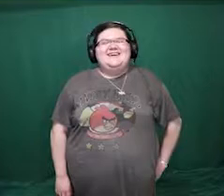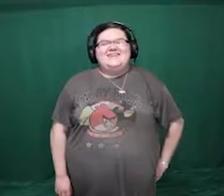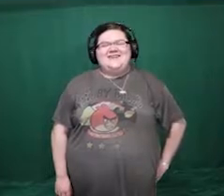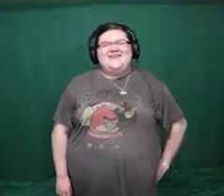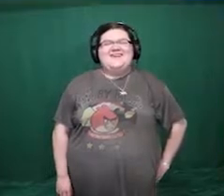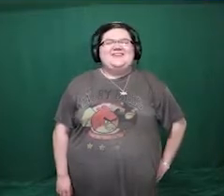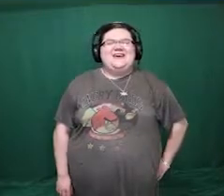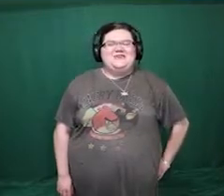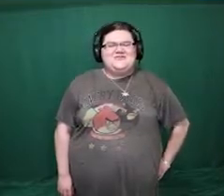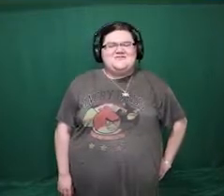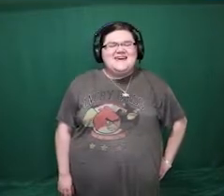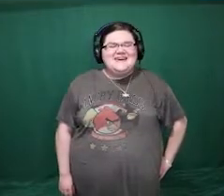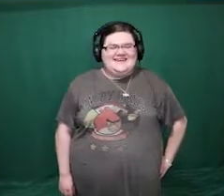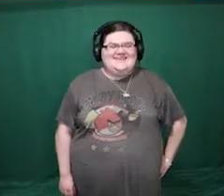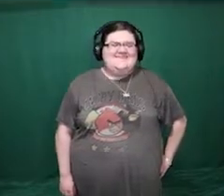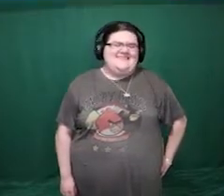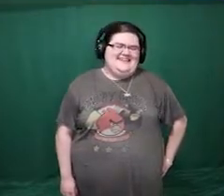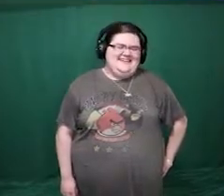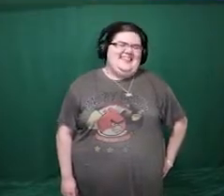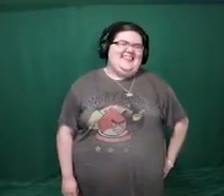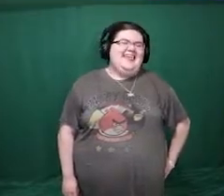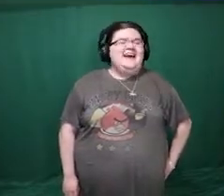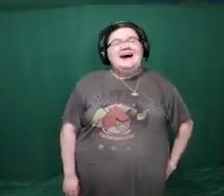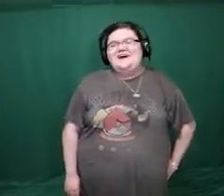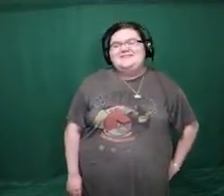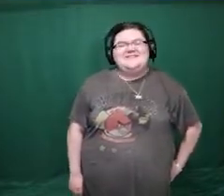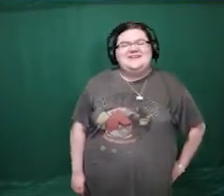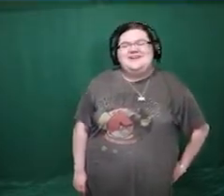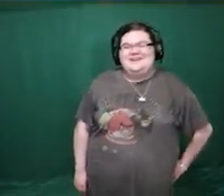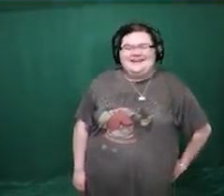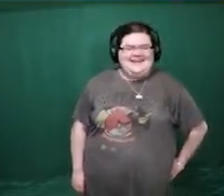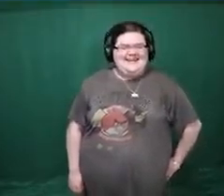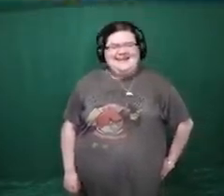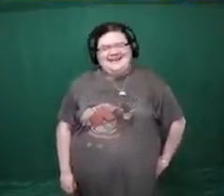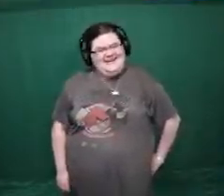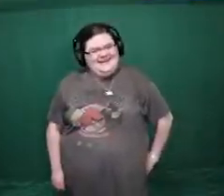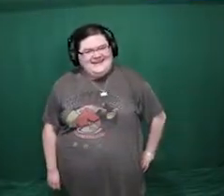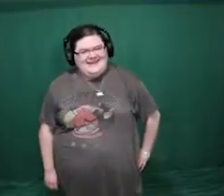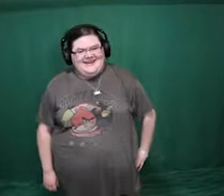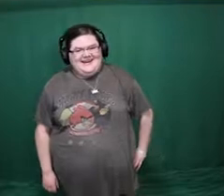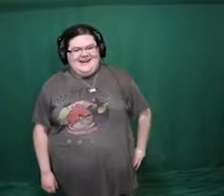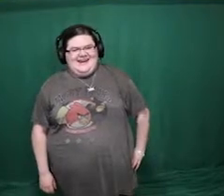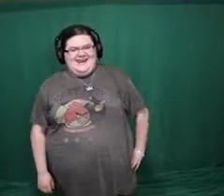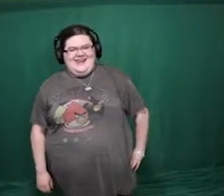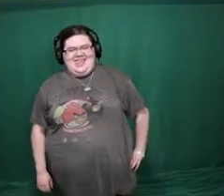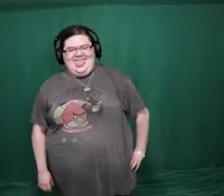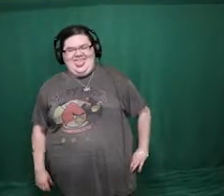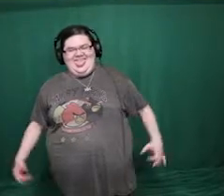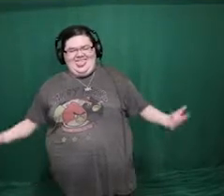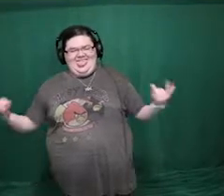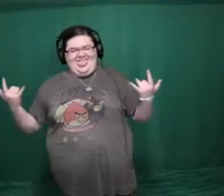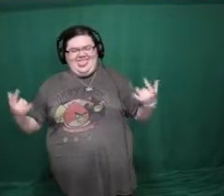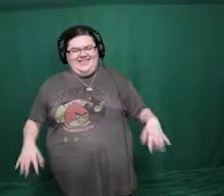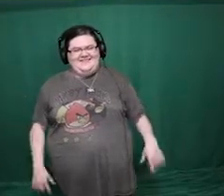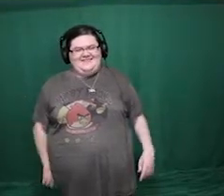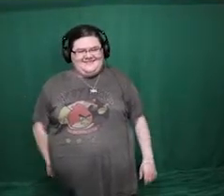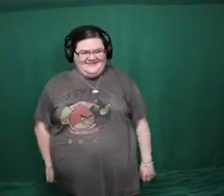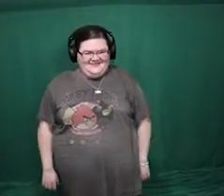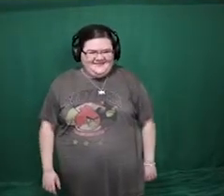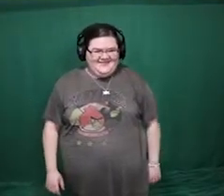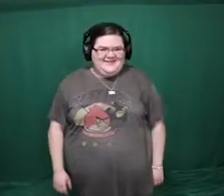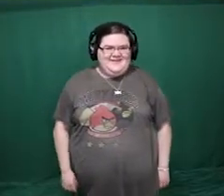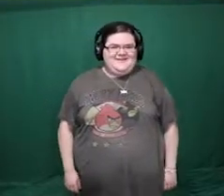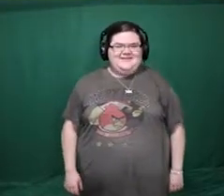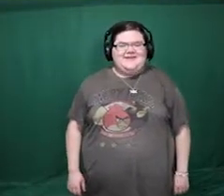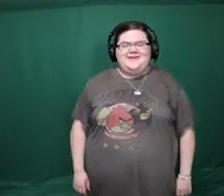game. JJ, what you mean? You have to take a loss with pride. No! I'm sorry. It's some bullshit. I'm